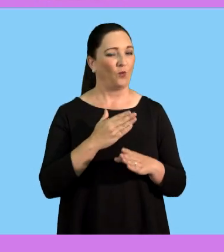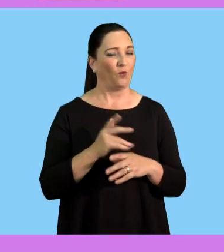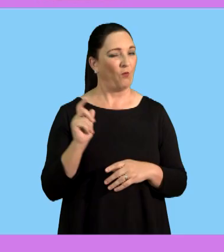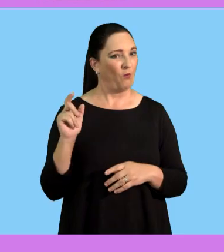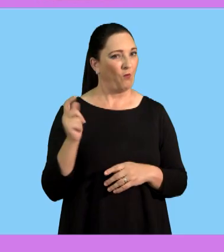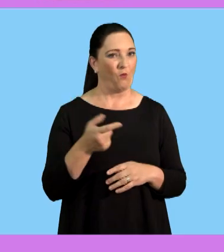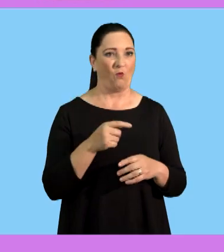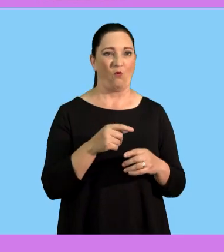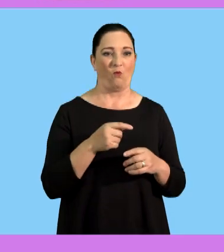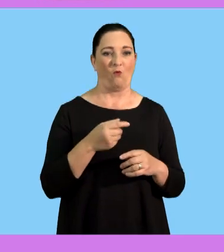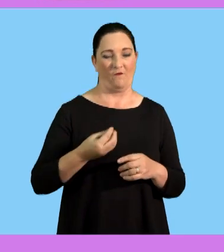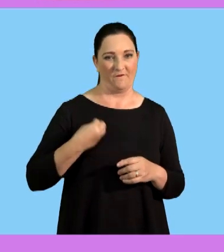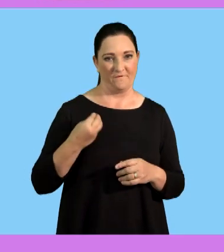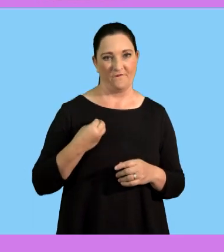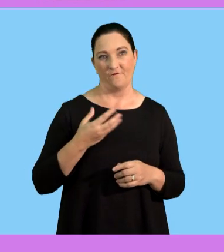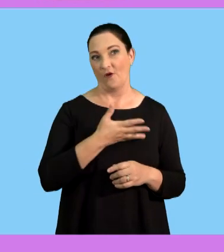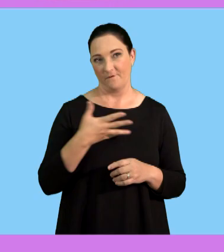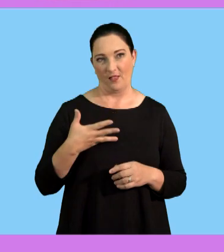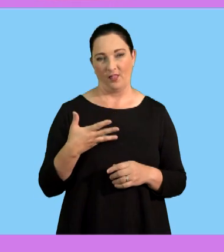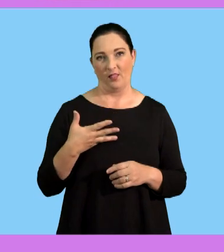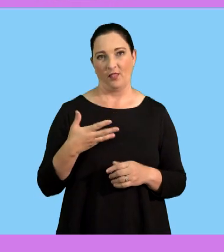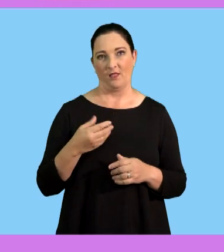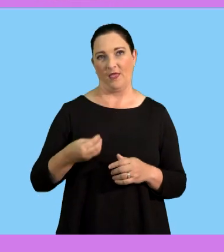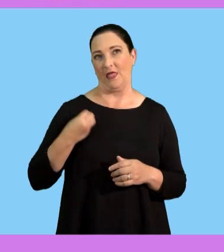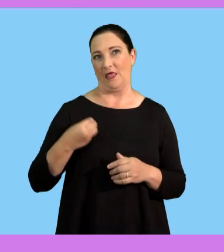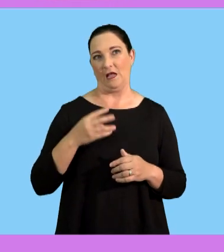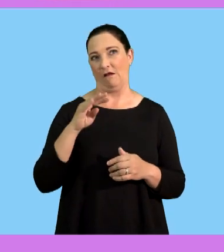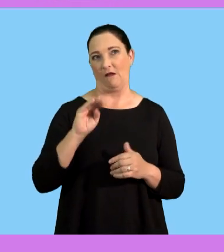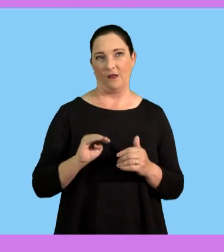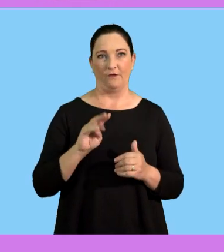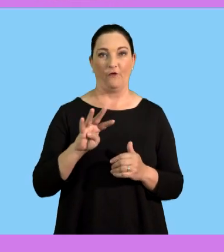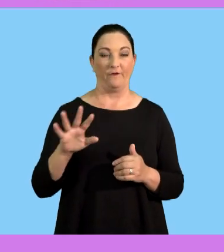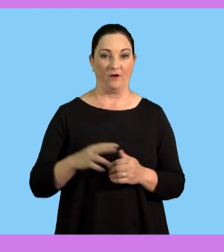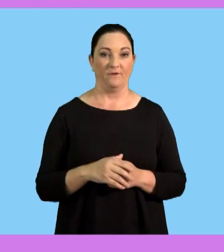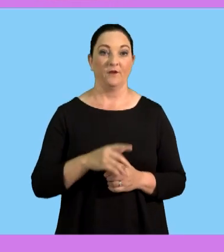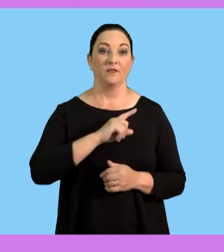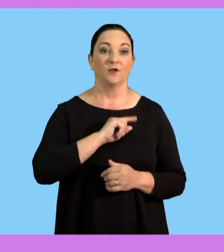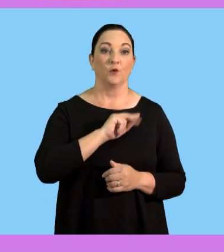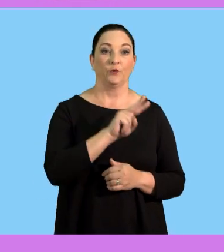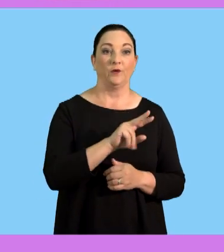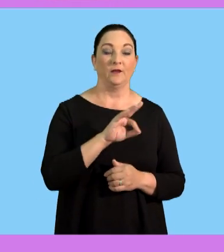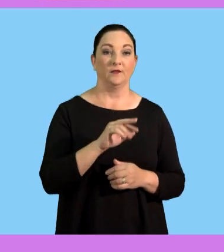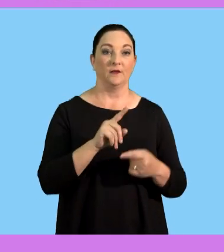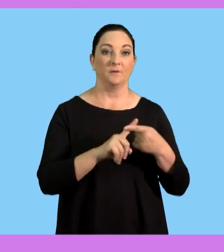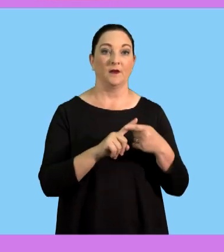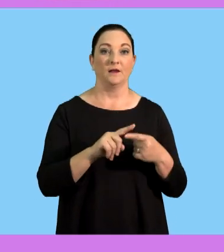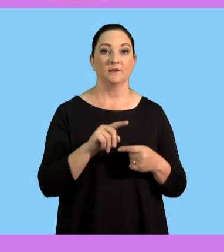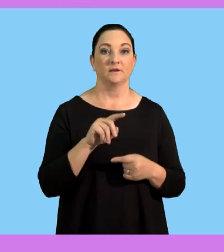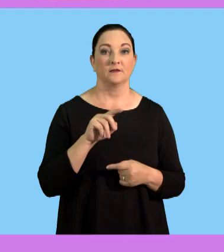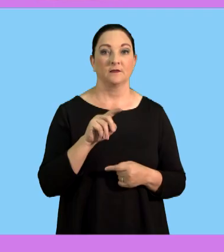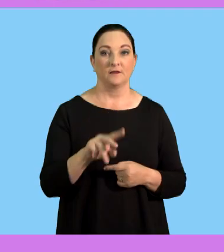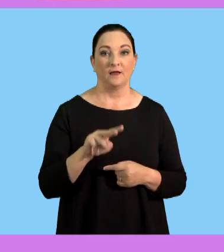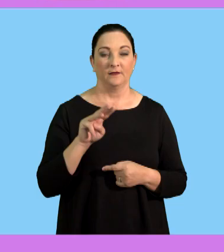buying bread, so therefore I'm going to work with the females here, younger than 45. So therefore I'll say 23